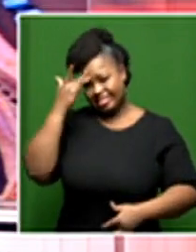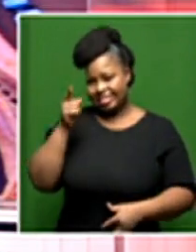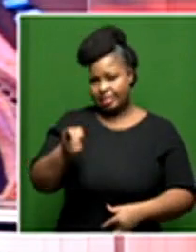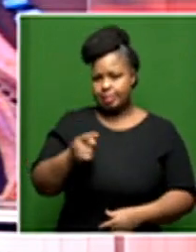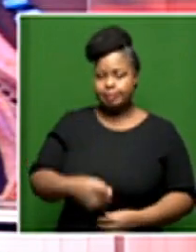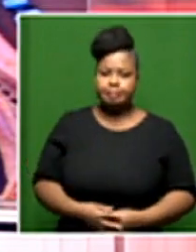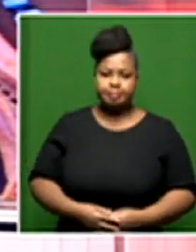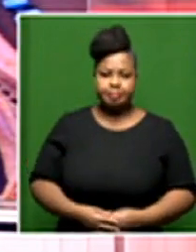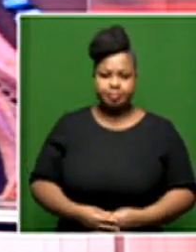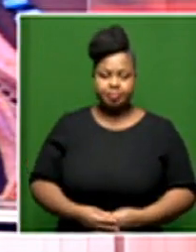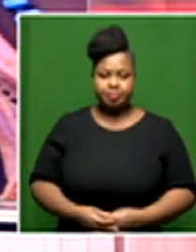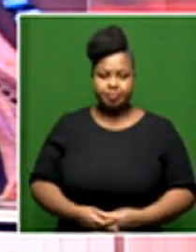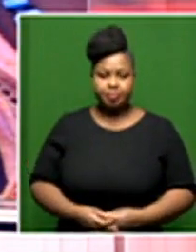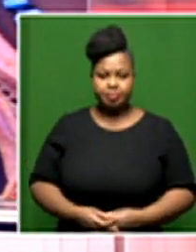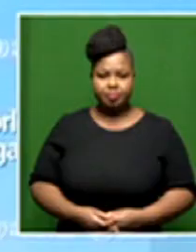his concerns.